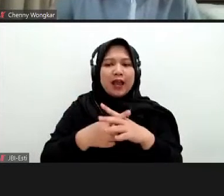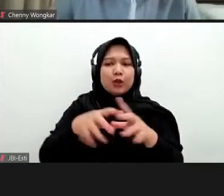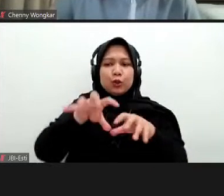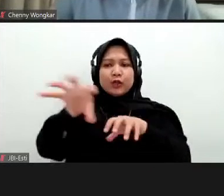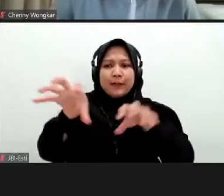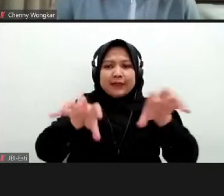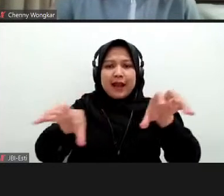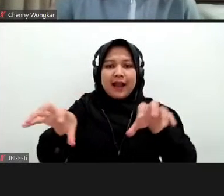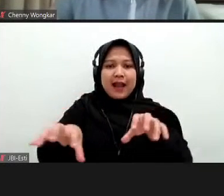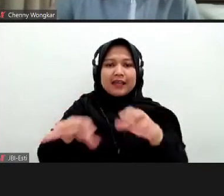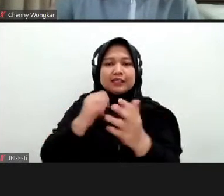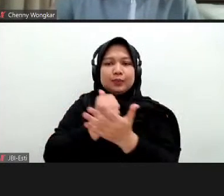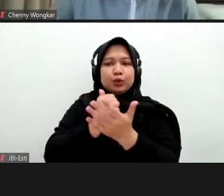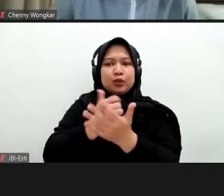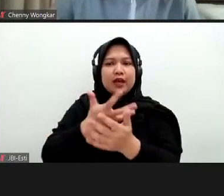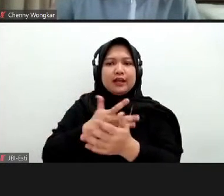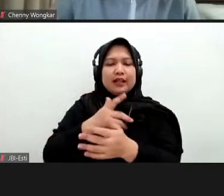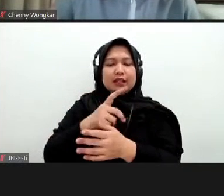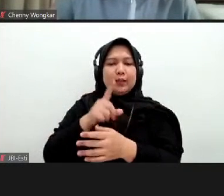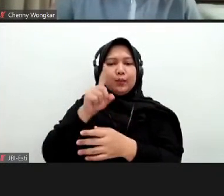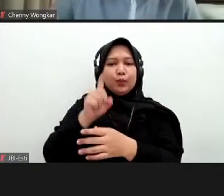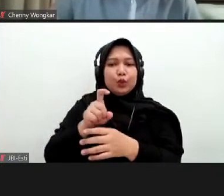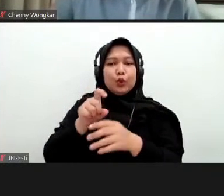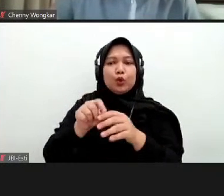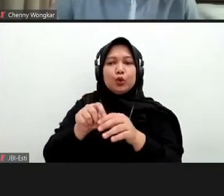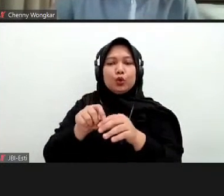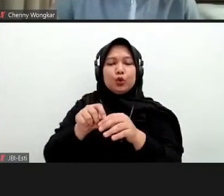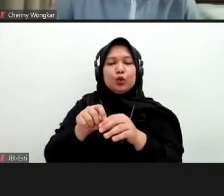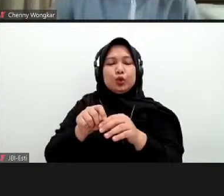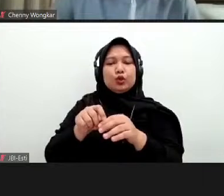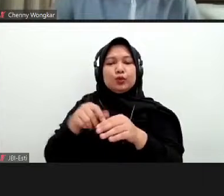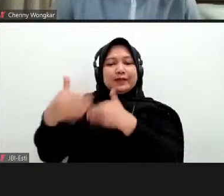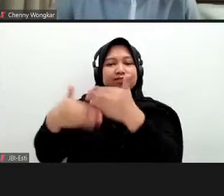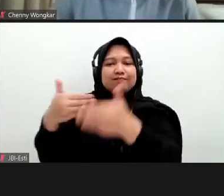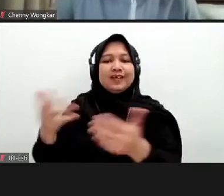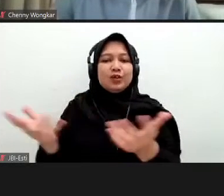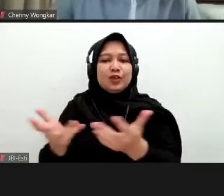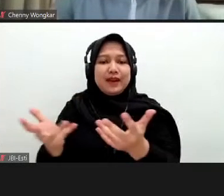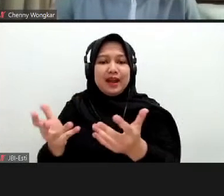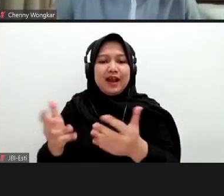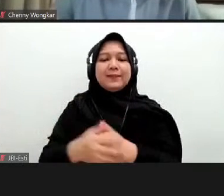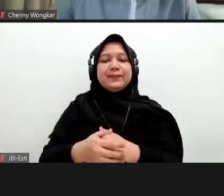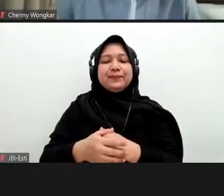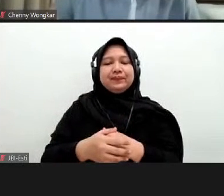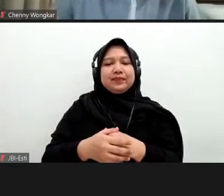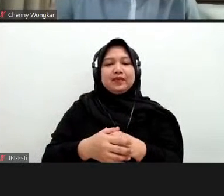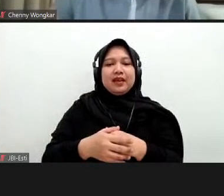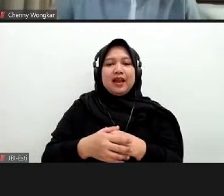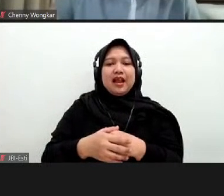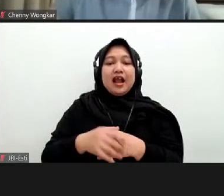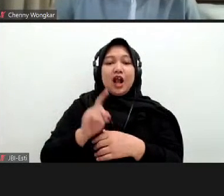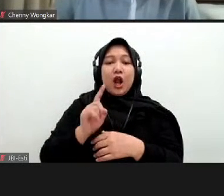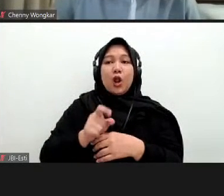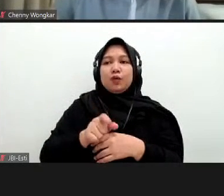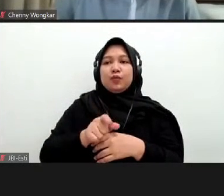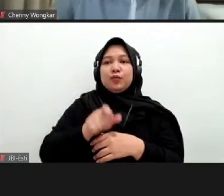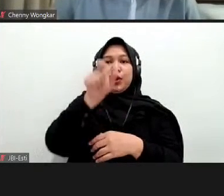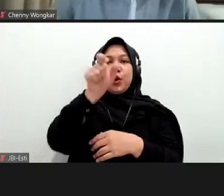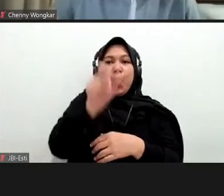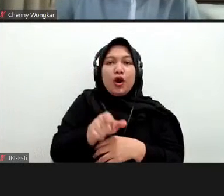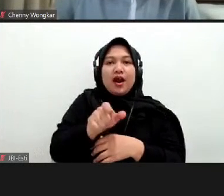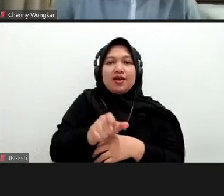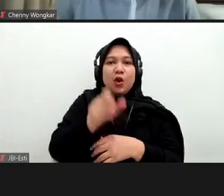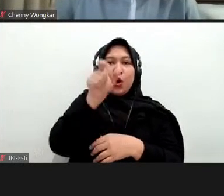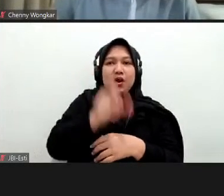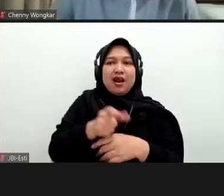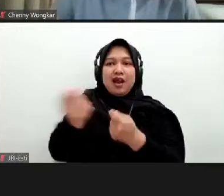map what we can do and what we have to do in some areas. So that's the thing that really important